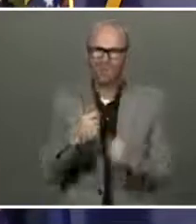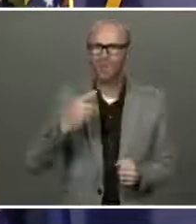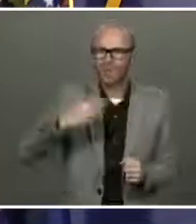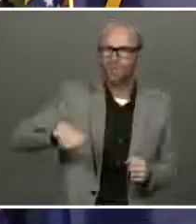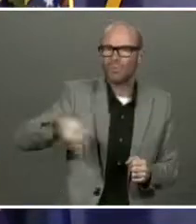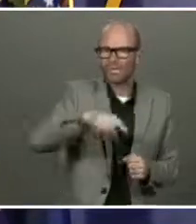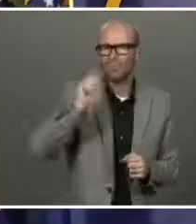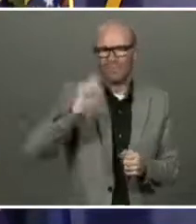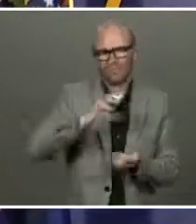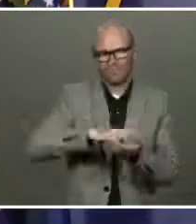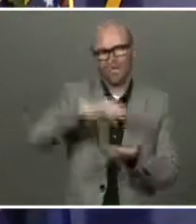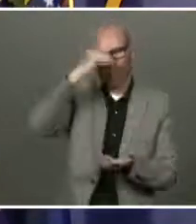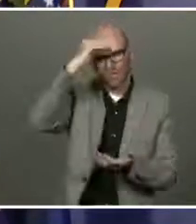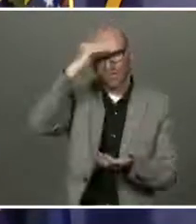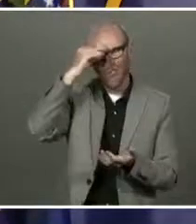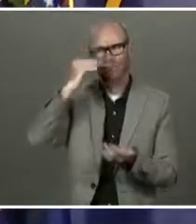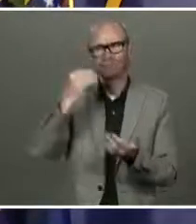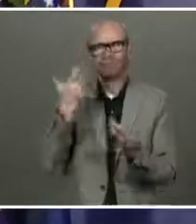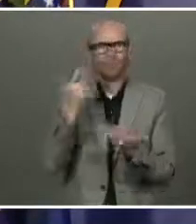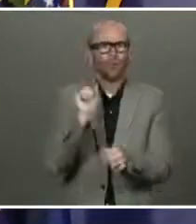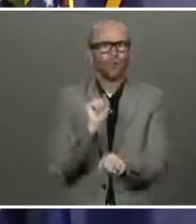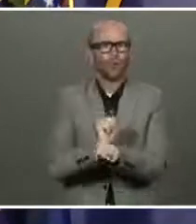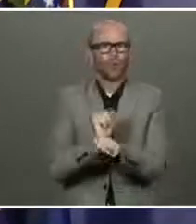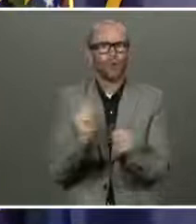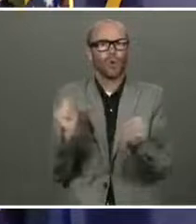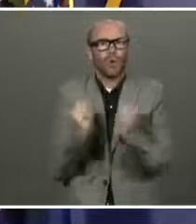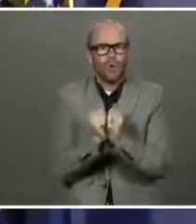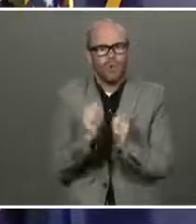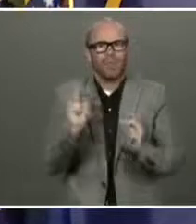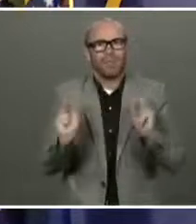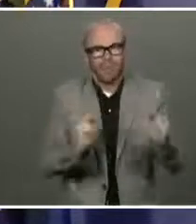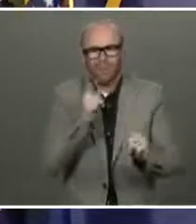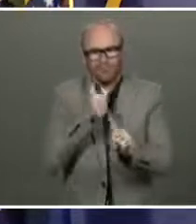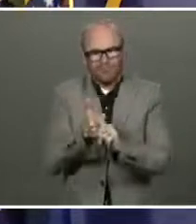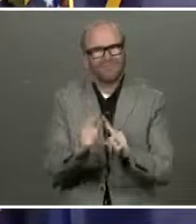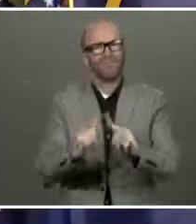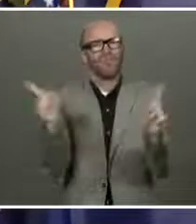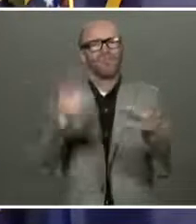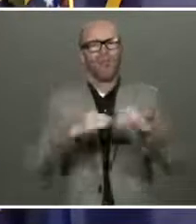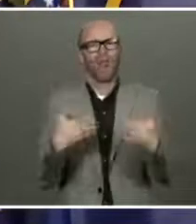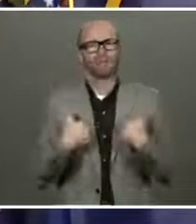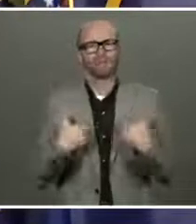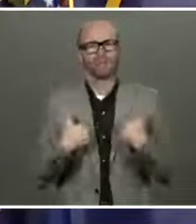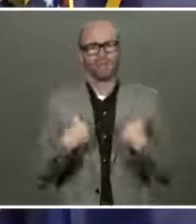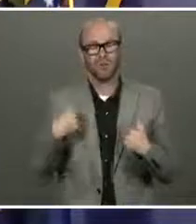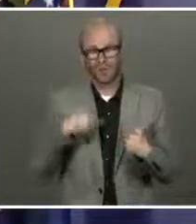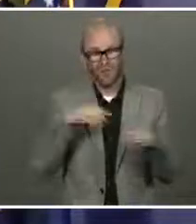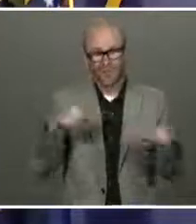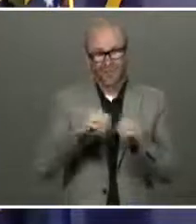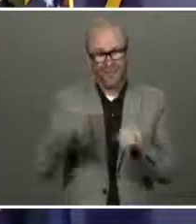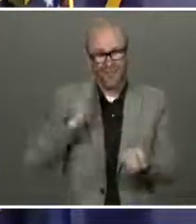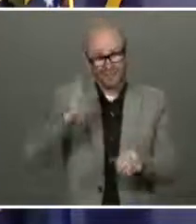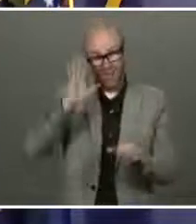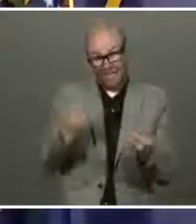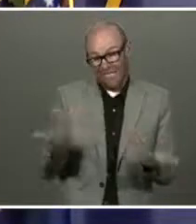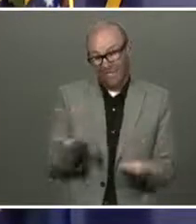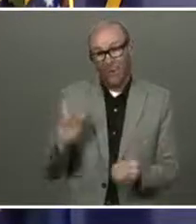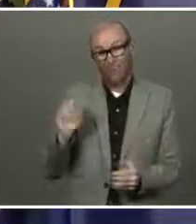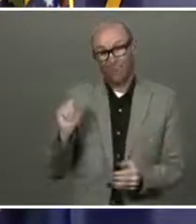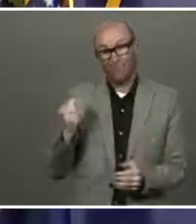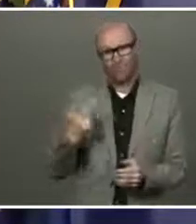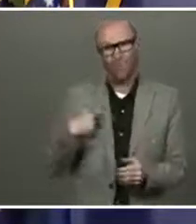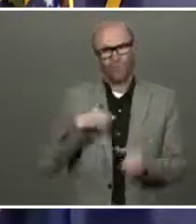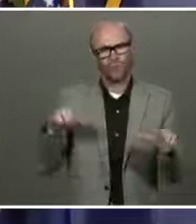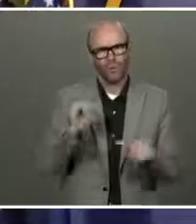have to learn to work with people who are different than us. We've done that in the past, and by the way, we do that here in Utah very, very